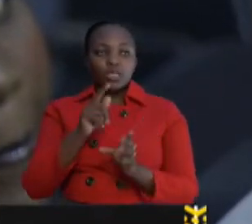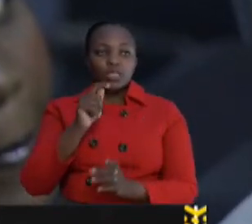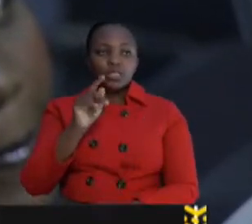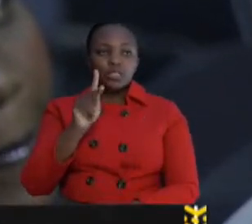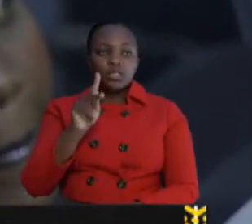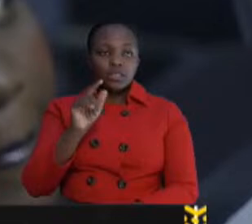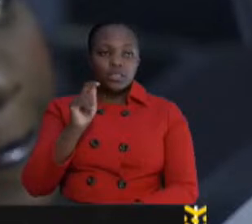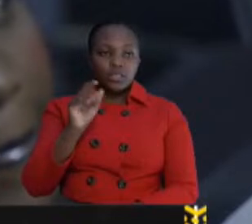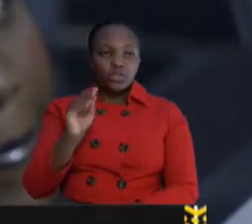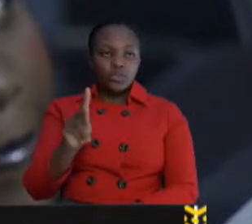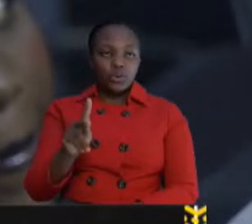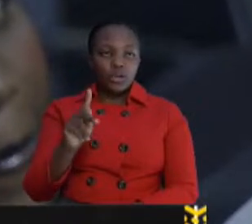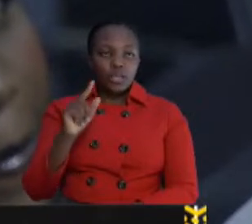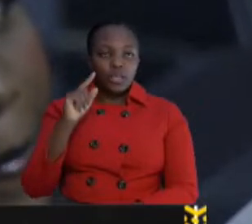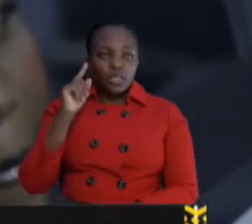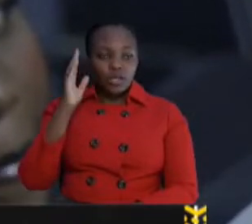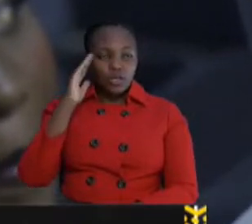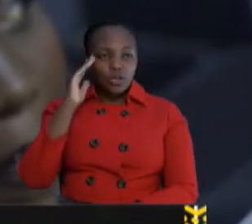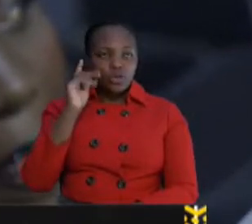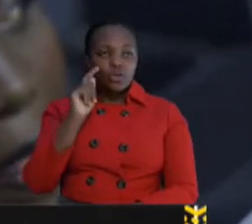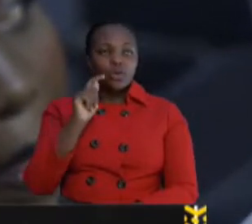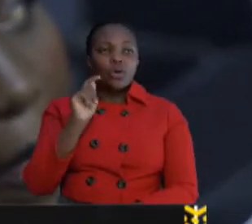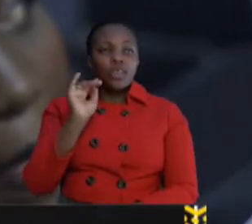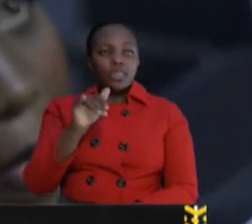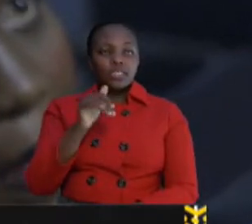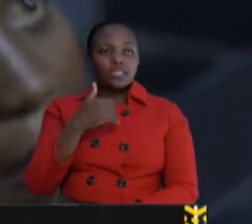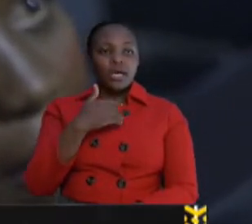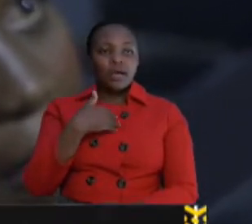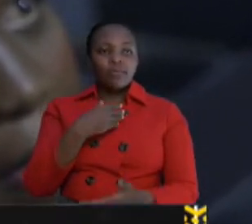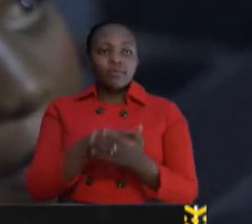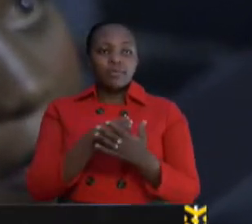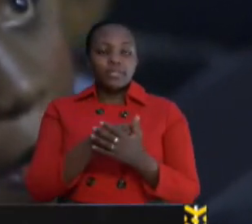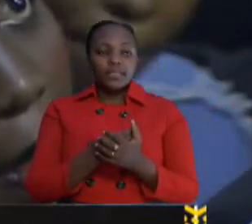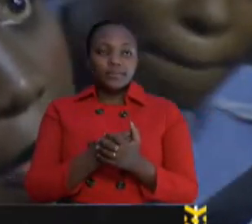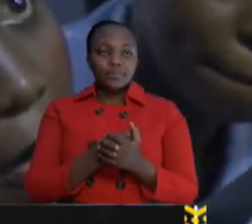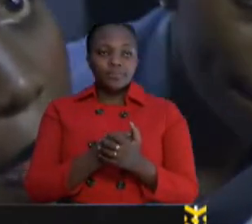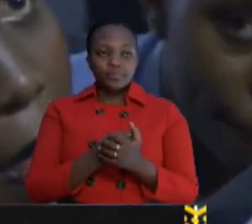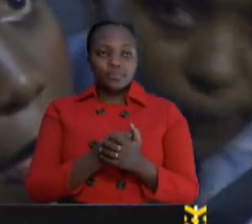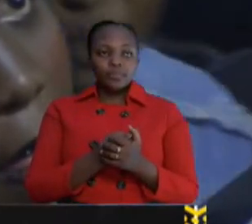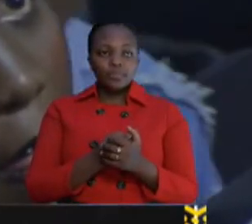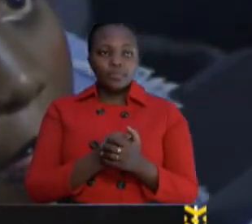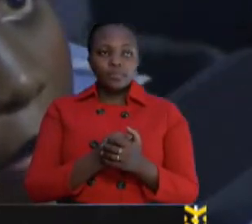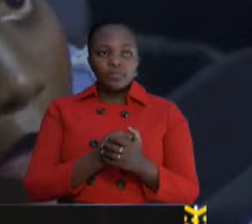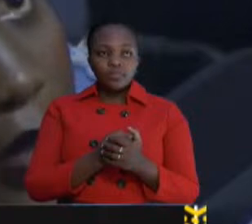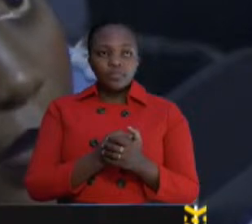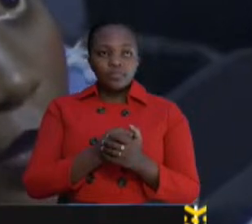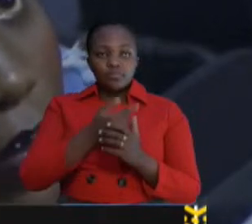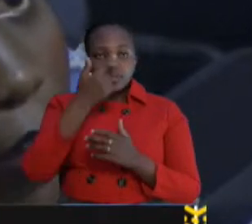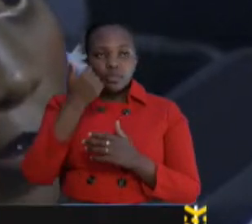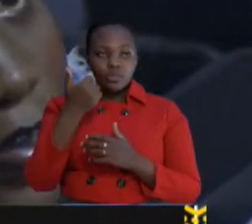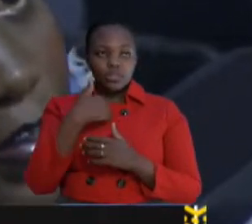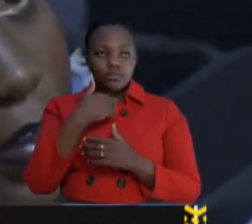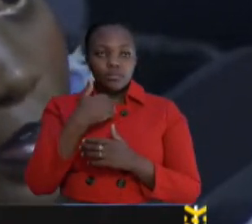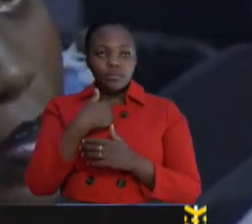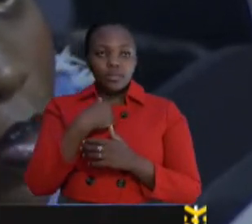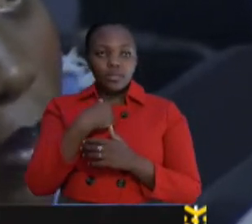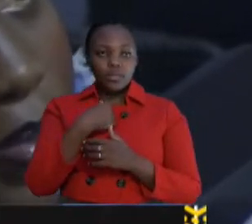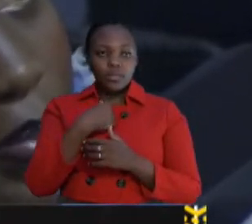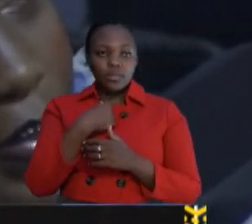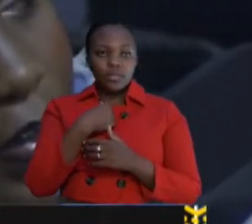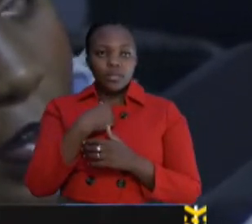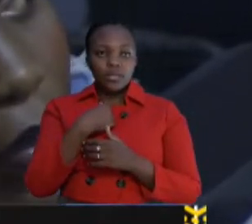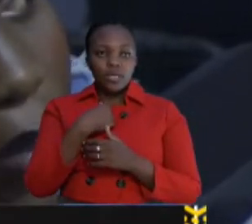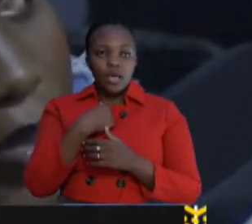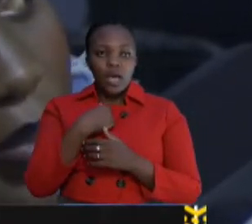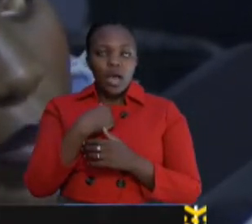TikTok iko na pesa, but you've not mentioned about it because I just clocked in around